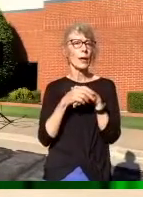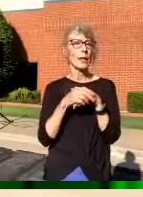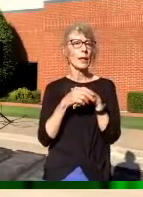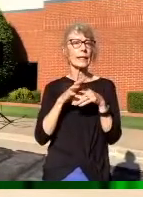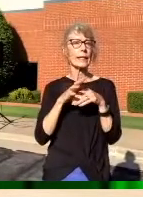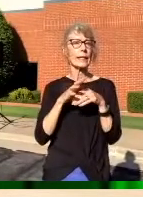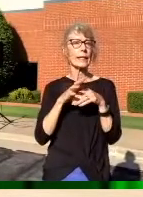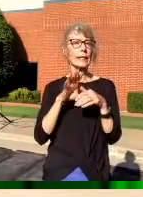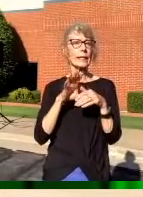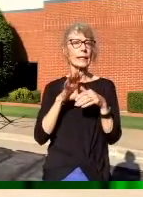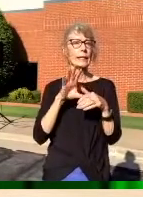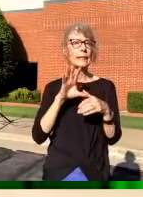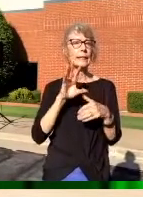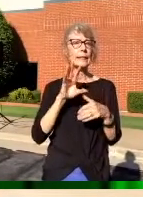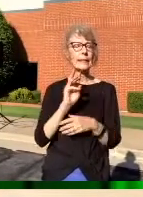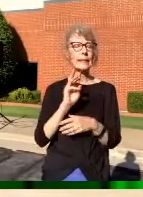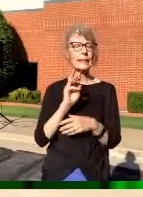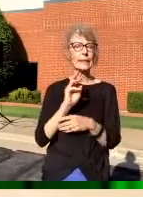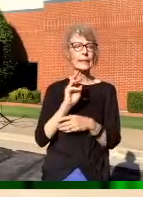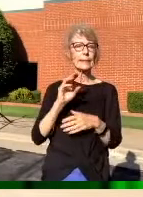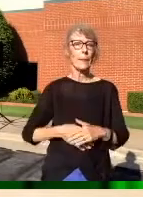a partridge in a pear tree.